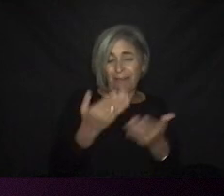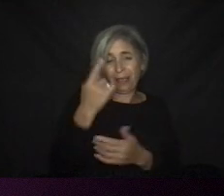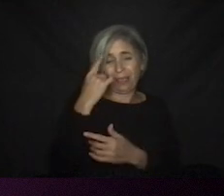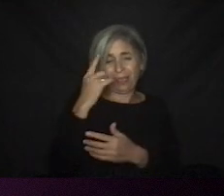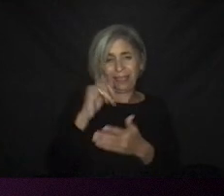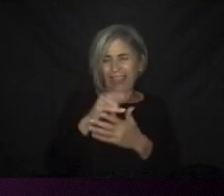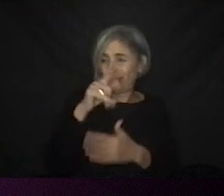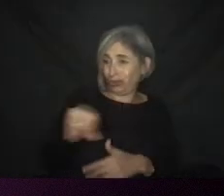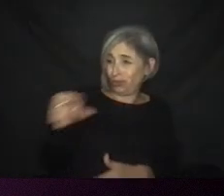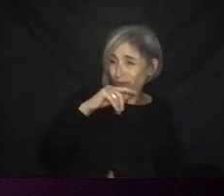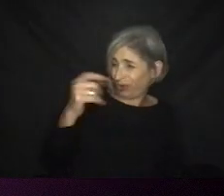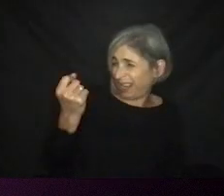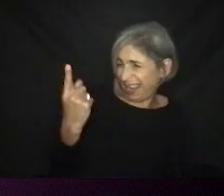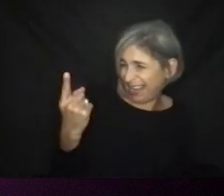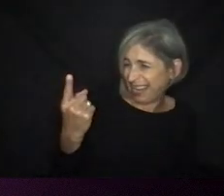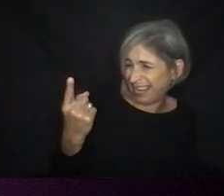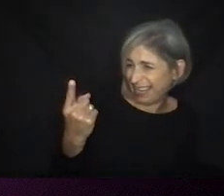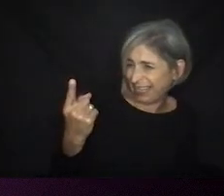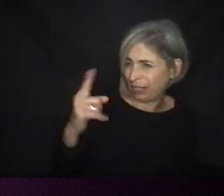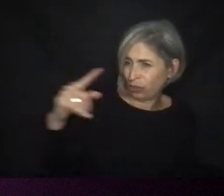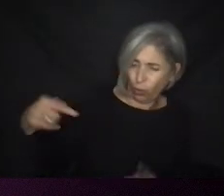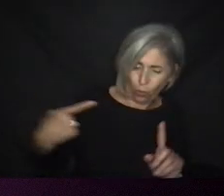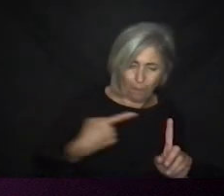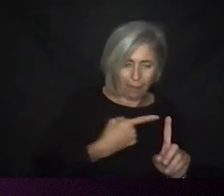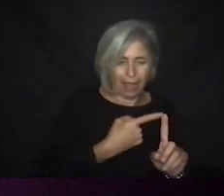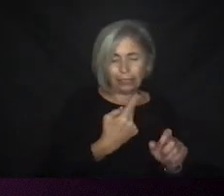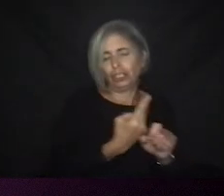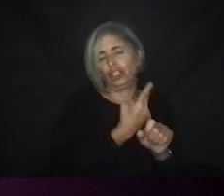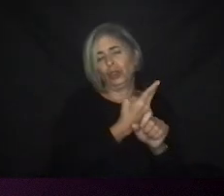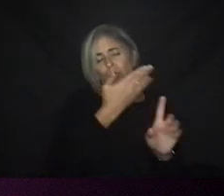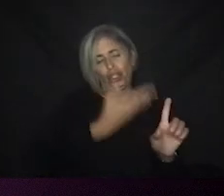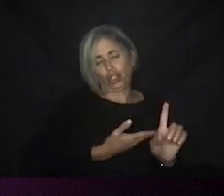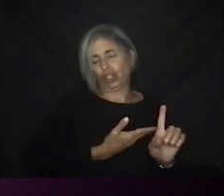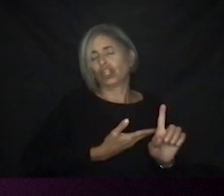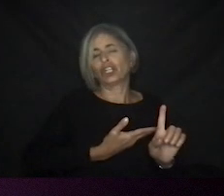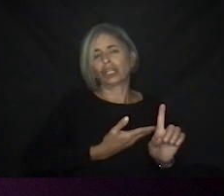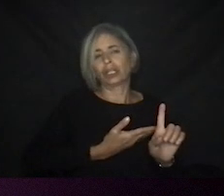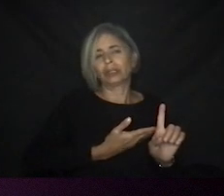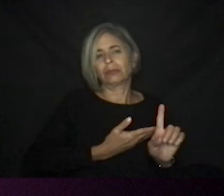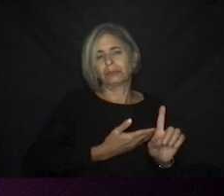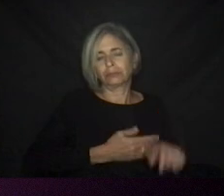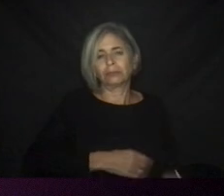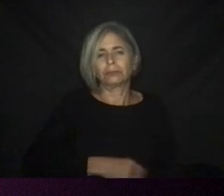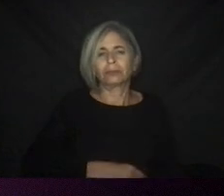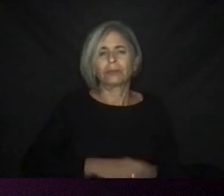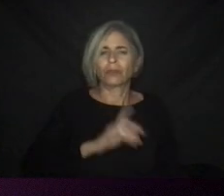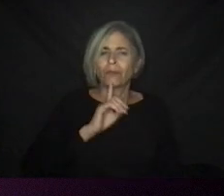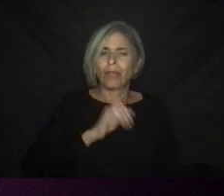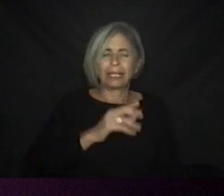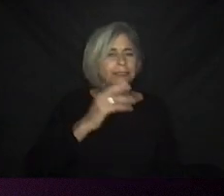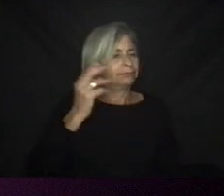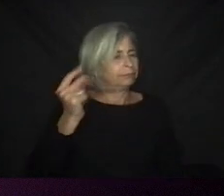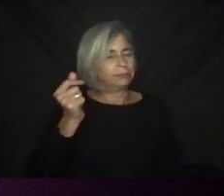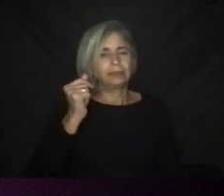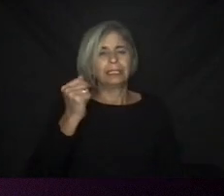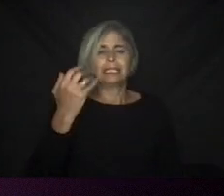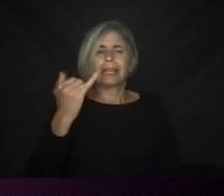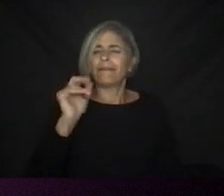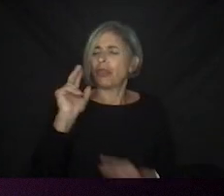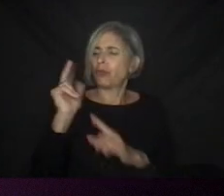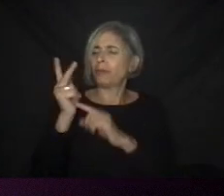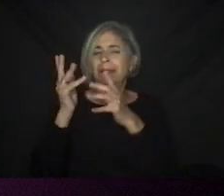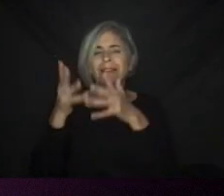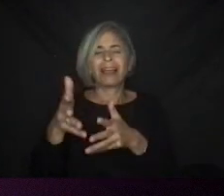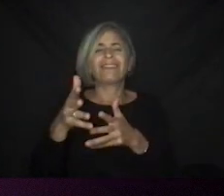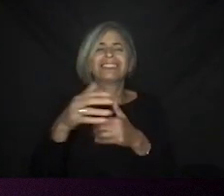you don't get it. So tie it back to the user. Stick a pin in that. Real quick, let's talk about, I got 3 minutes